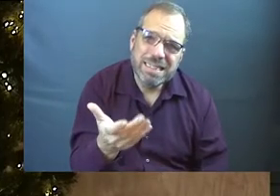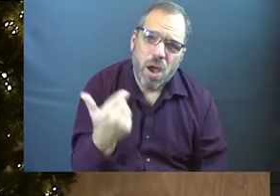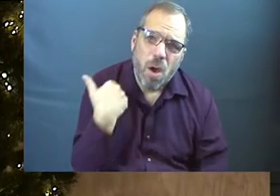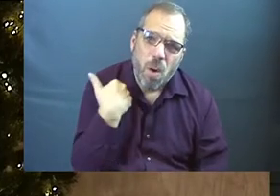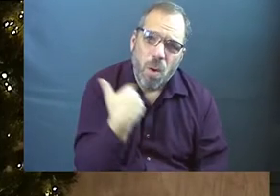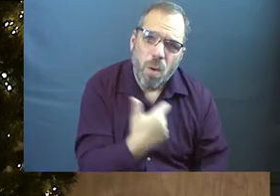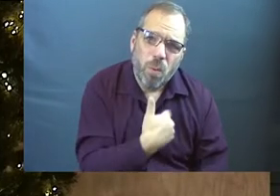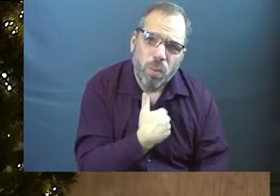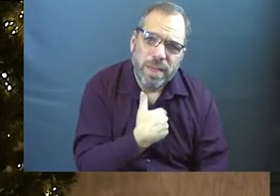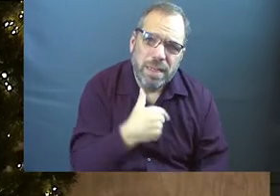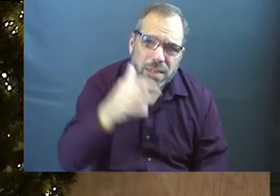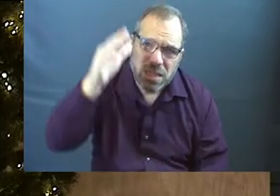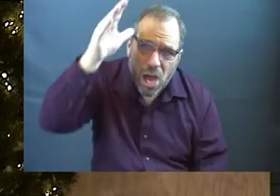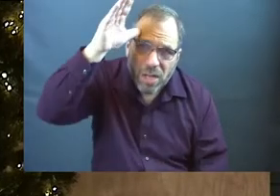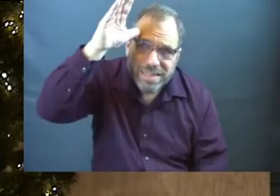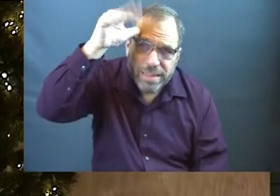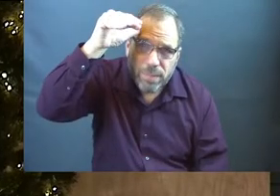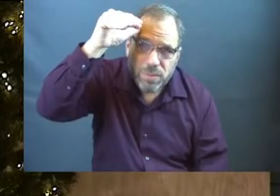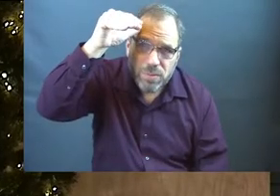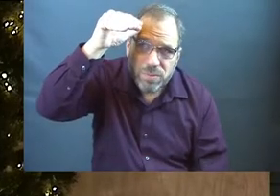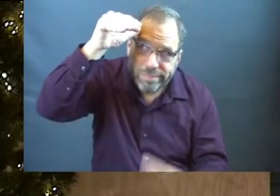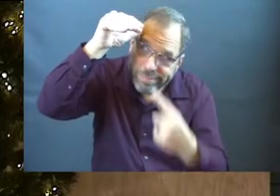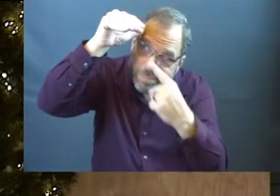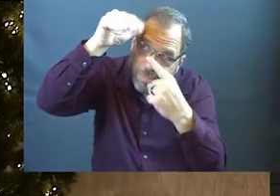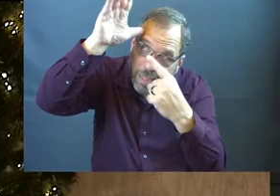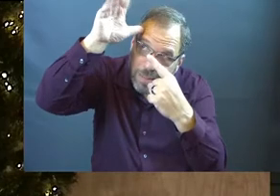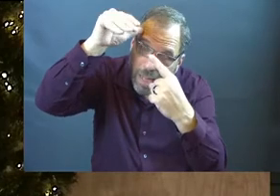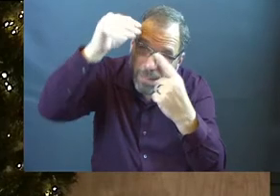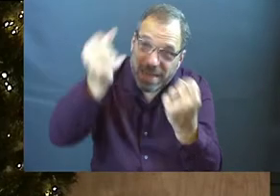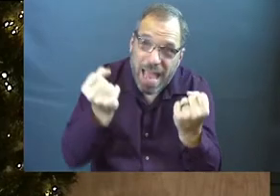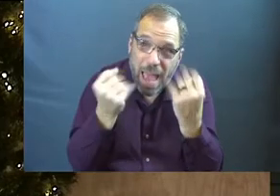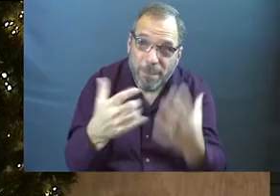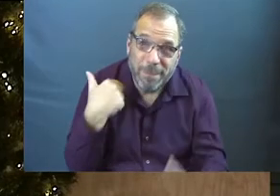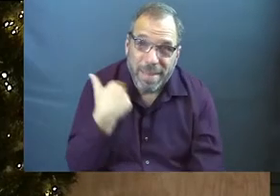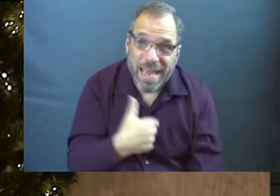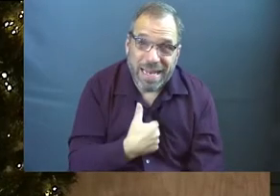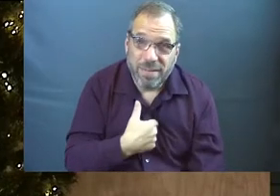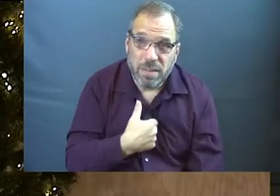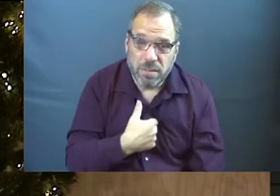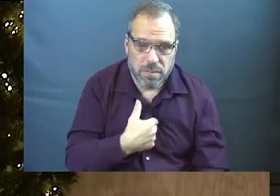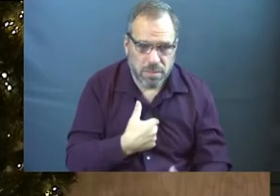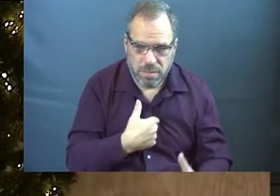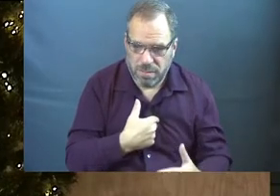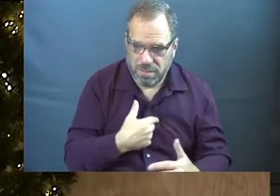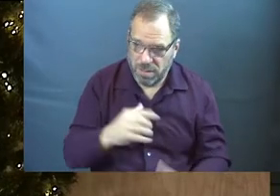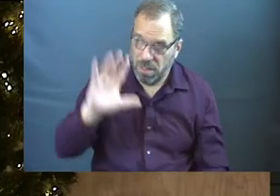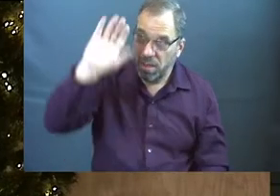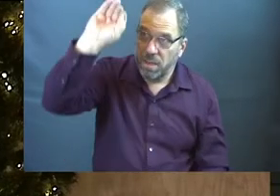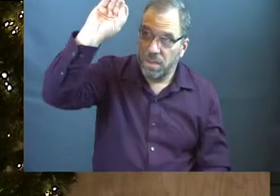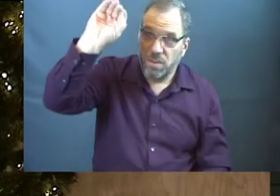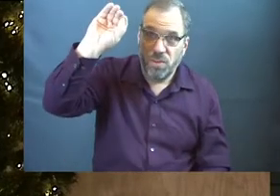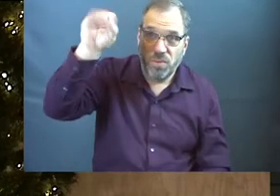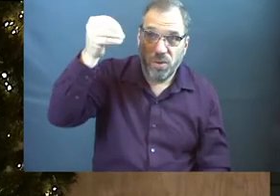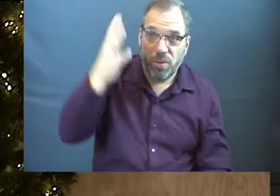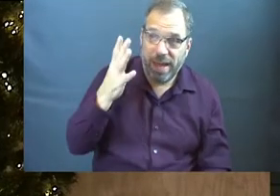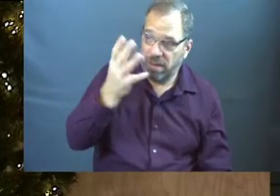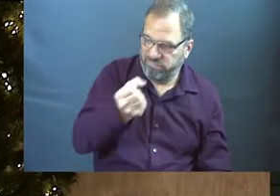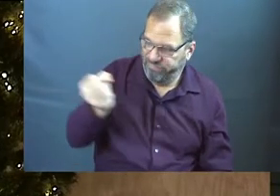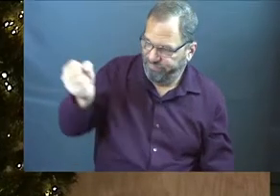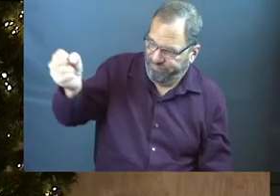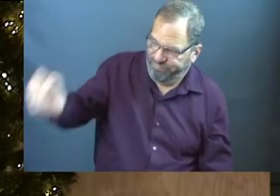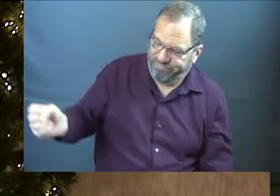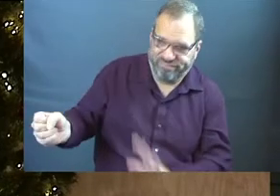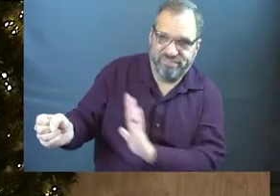we are a stubborn people. And many of us have set aside the grace of God when we got